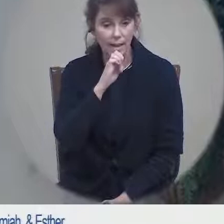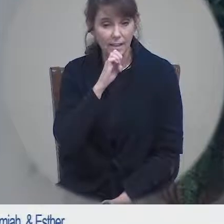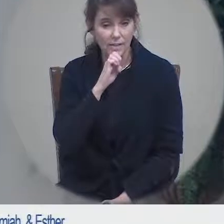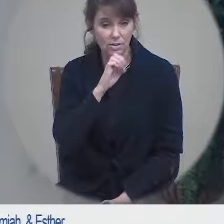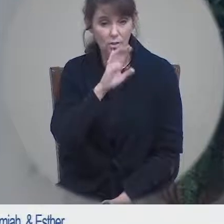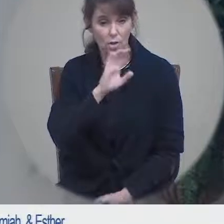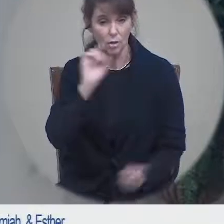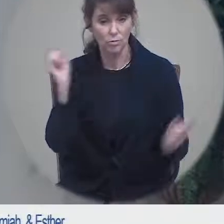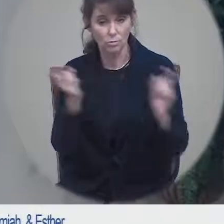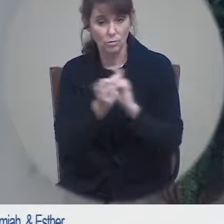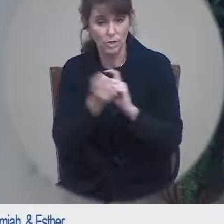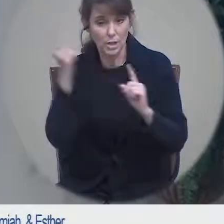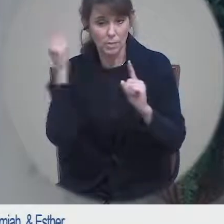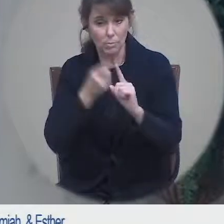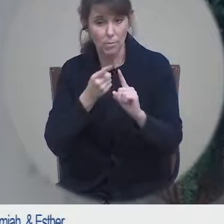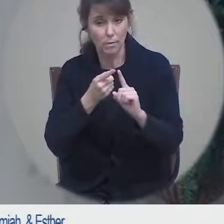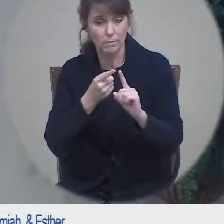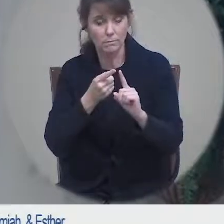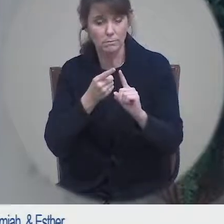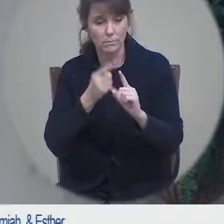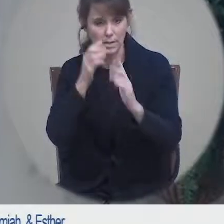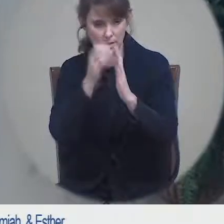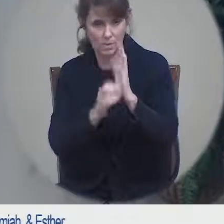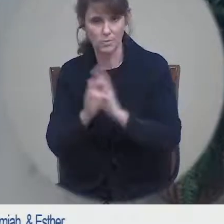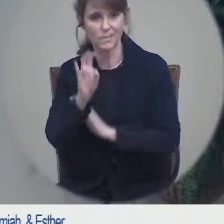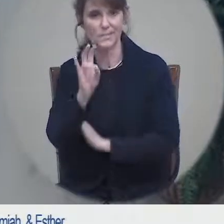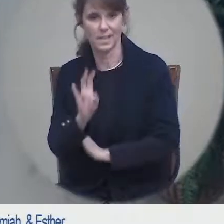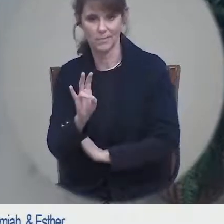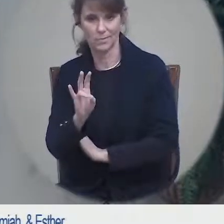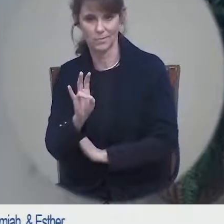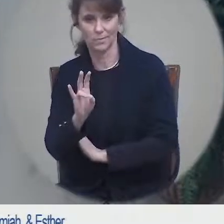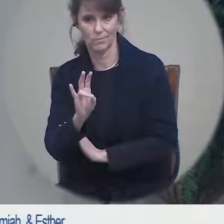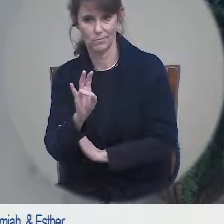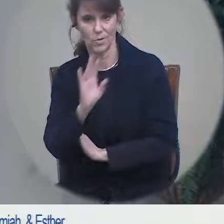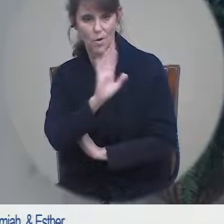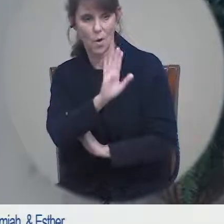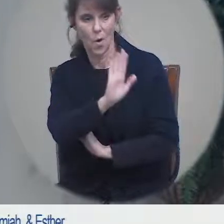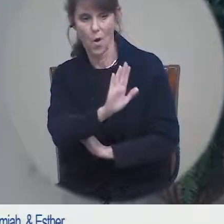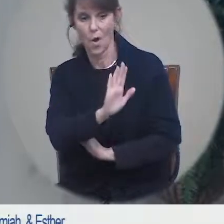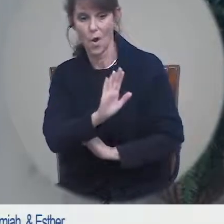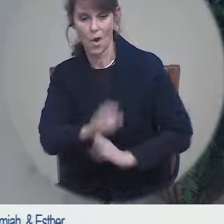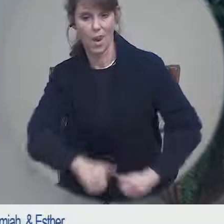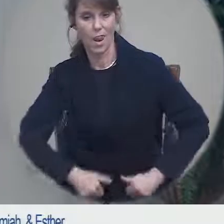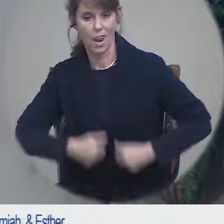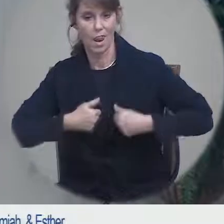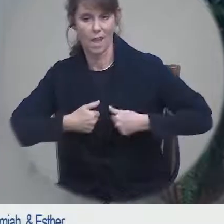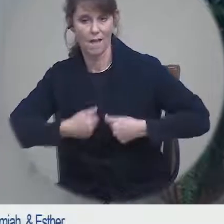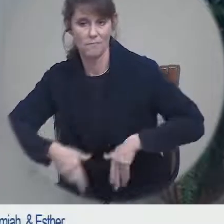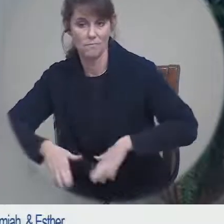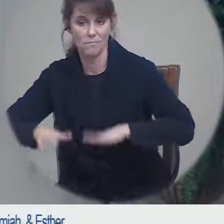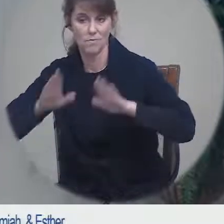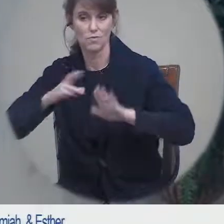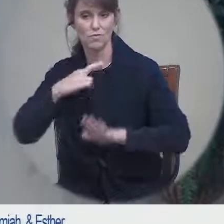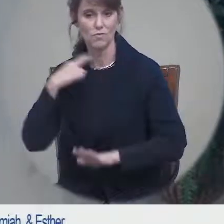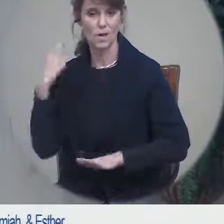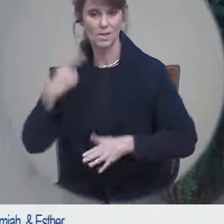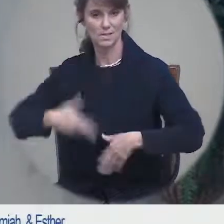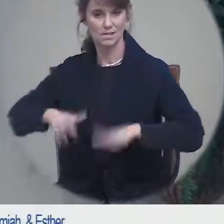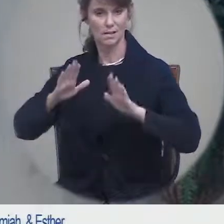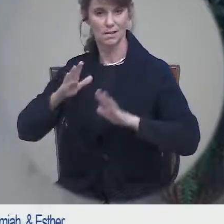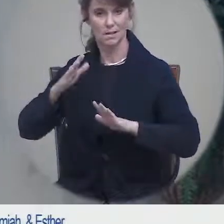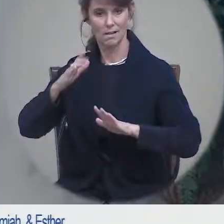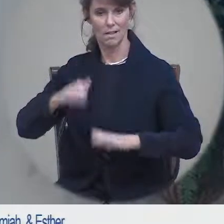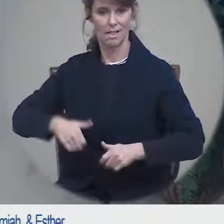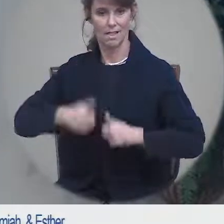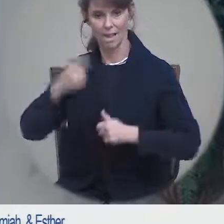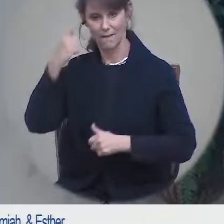7. Chapter 7 is when she puts her life on the line and lays it all out there, not knowing the outcome or the response of